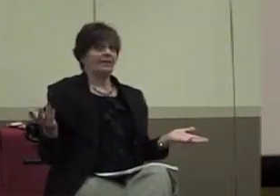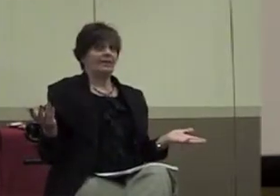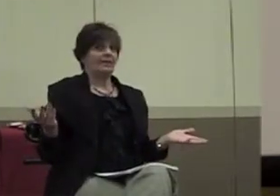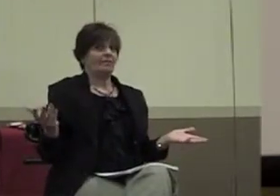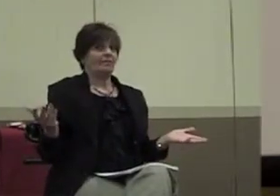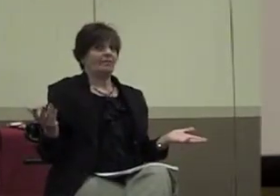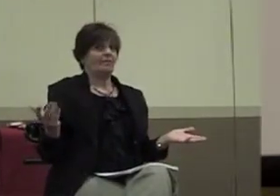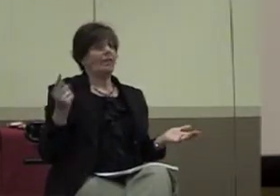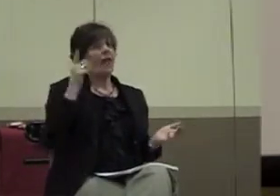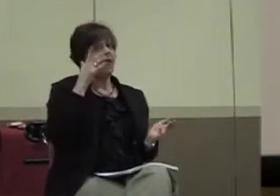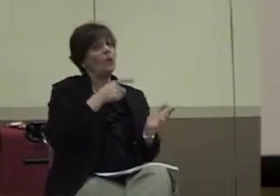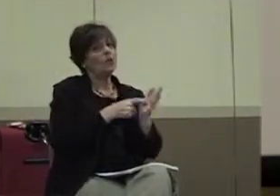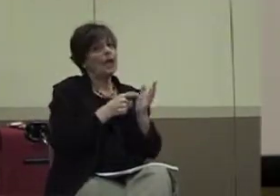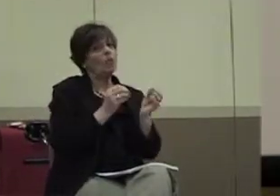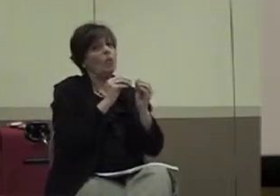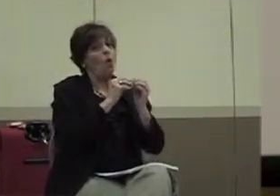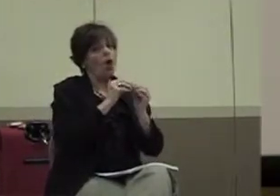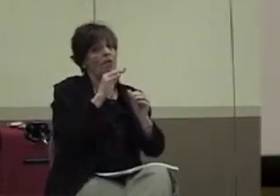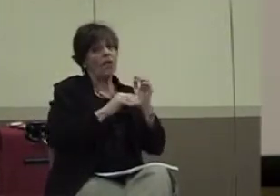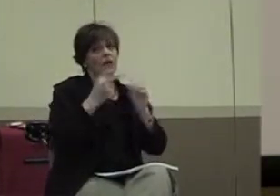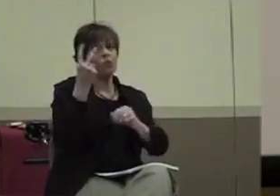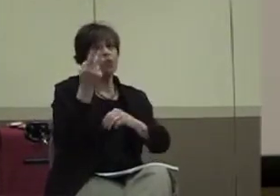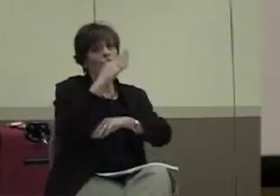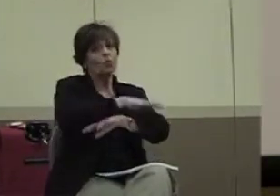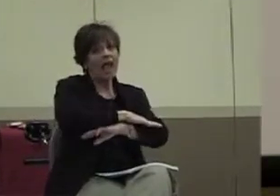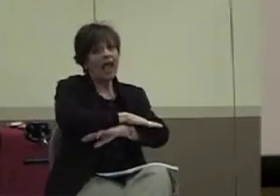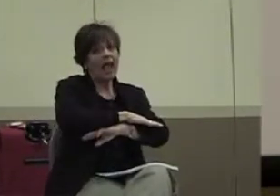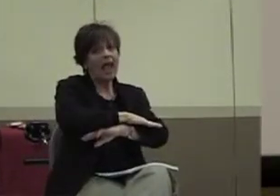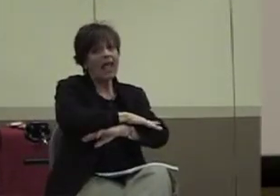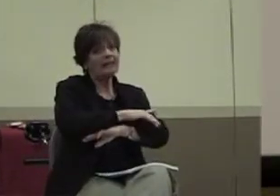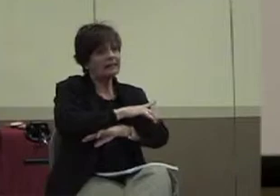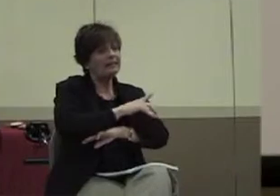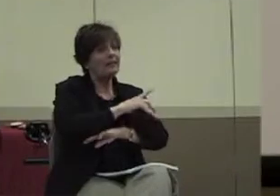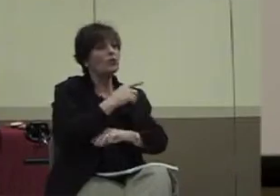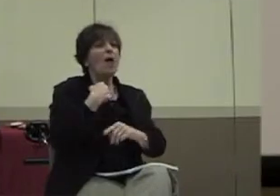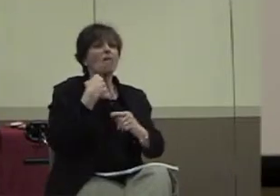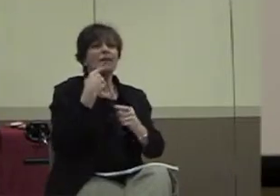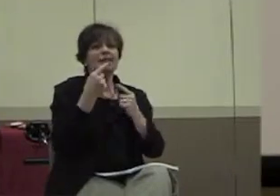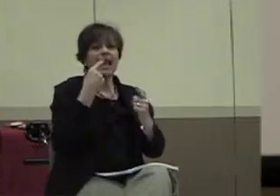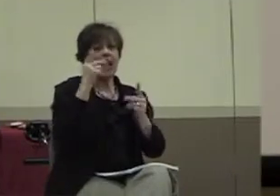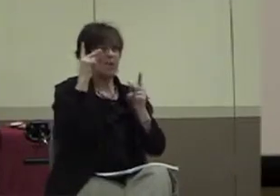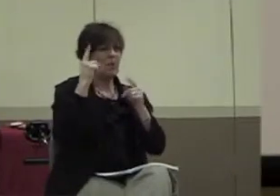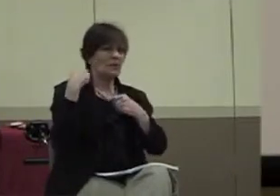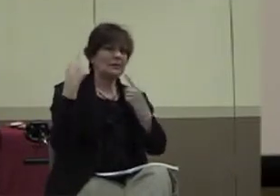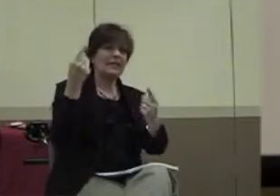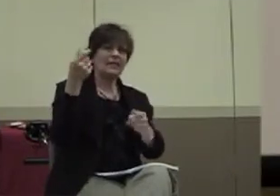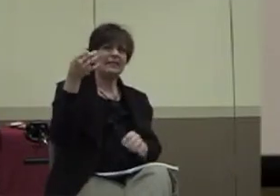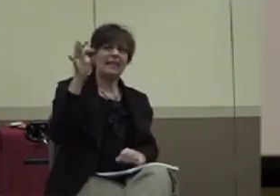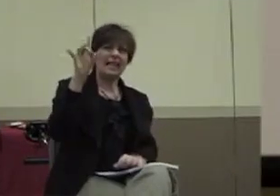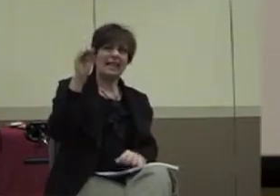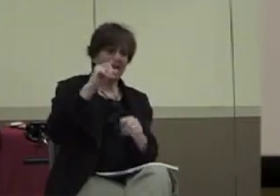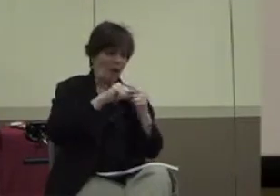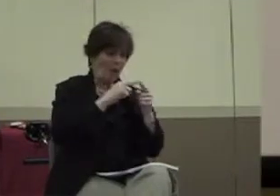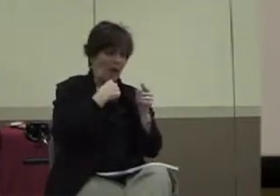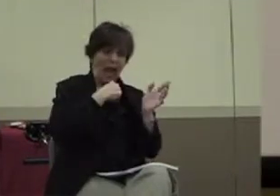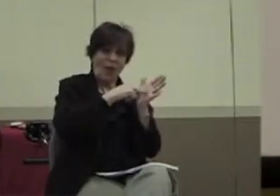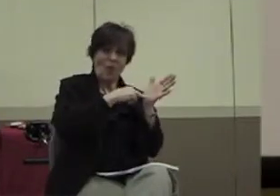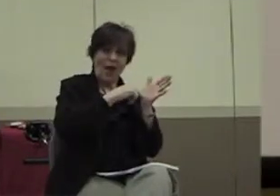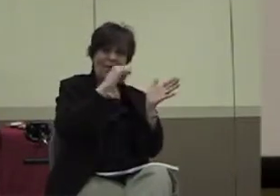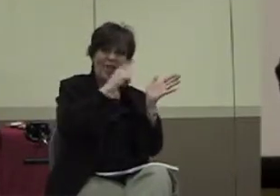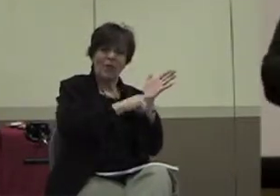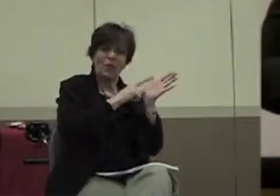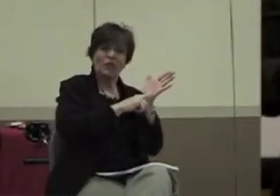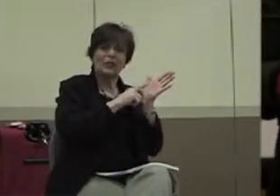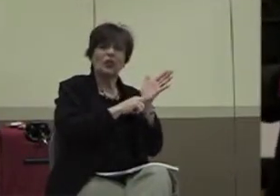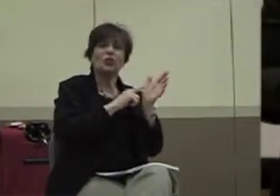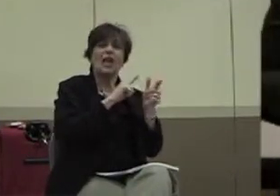I think it's going to take more than 2 days. So I've been telling people that since 1980, just when I read that research. And